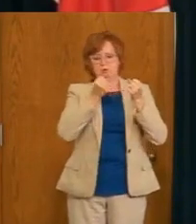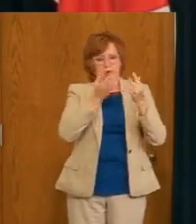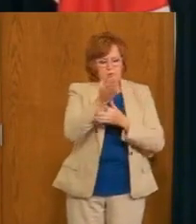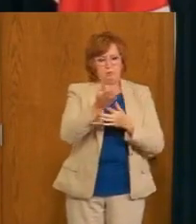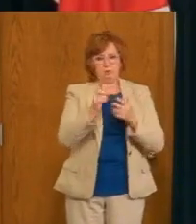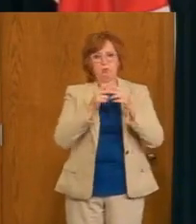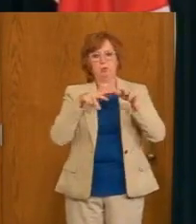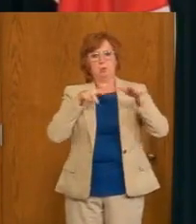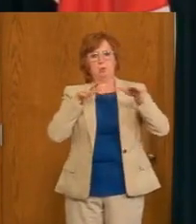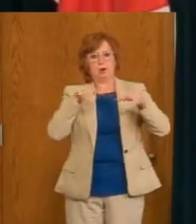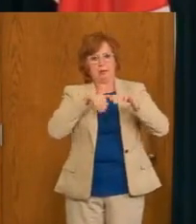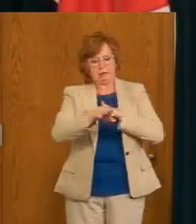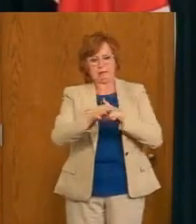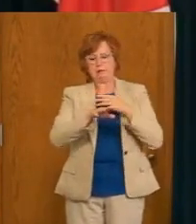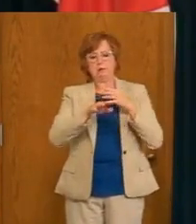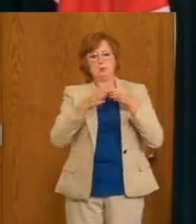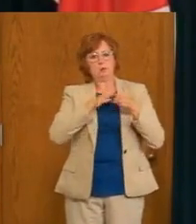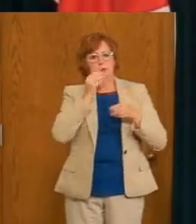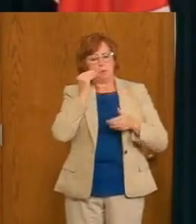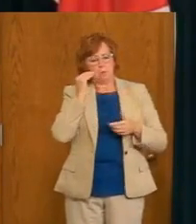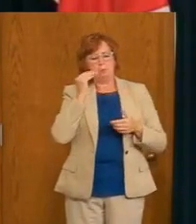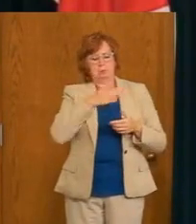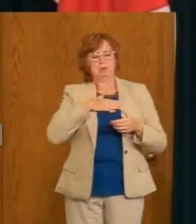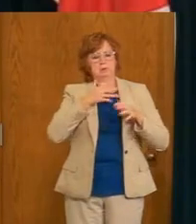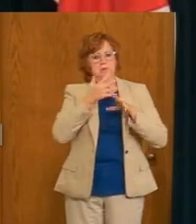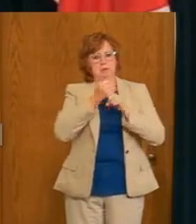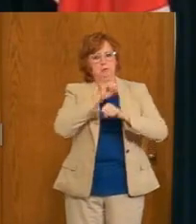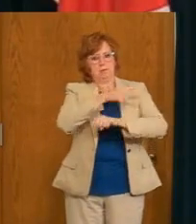you, and please go out and get vaccinated as soon as you can.